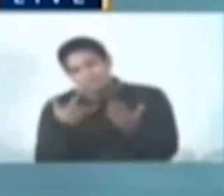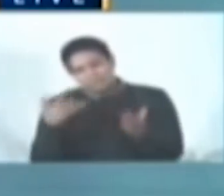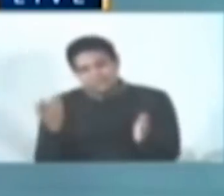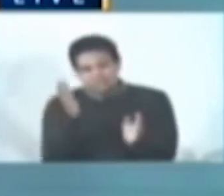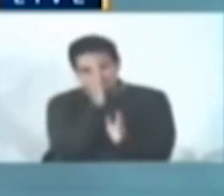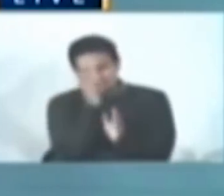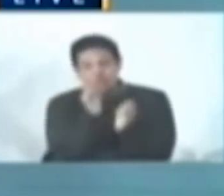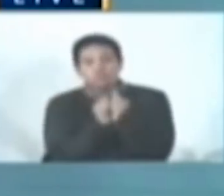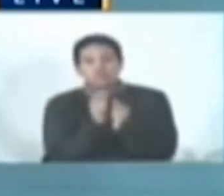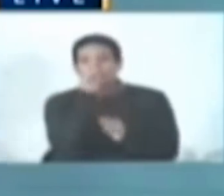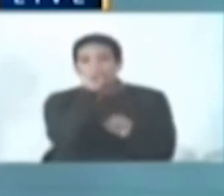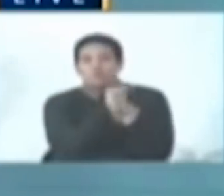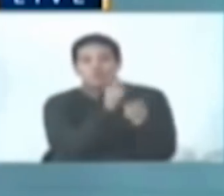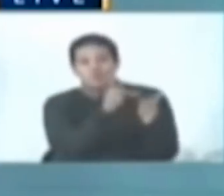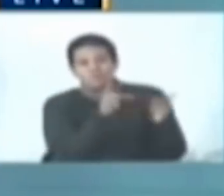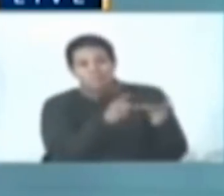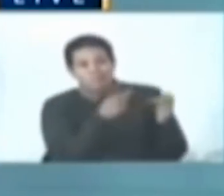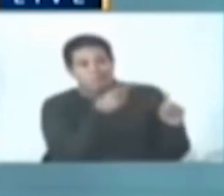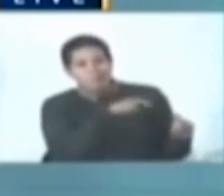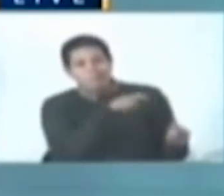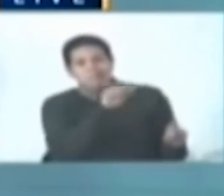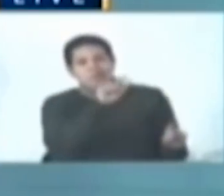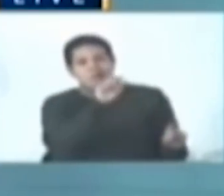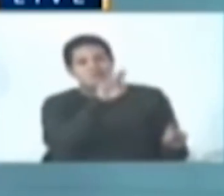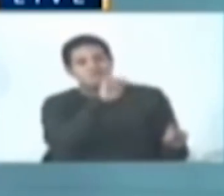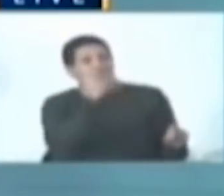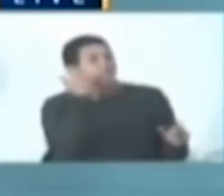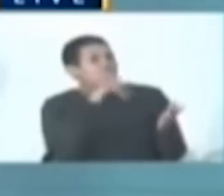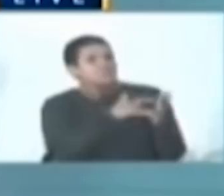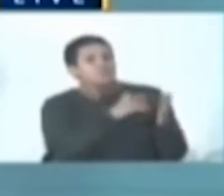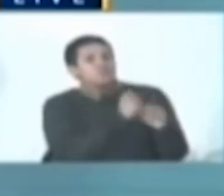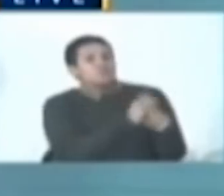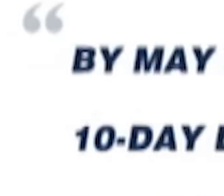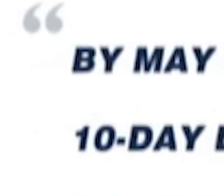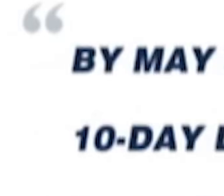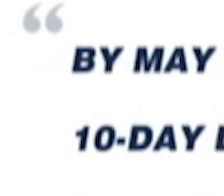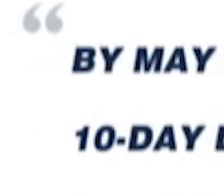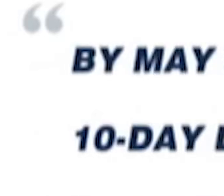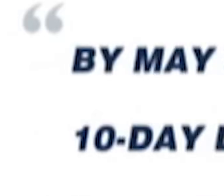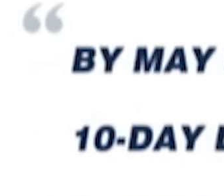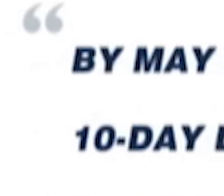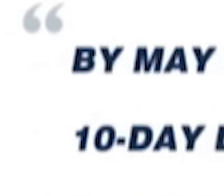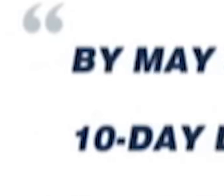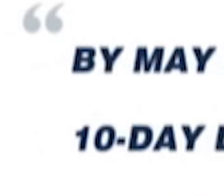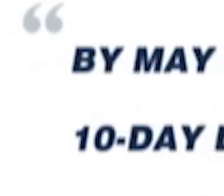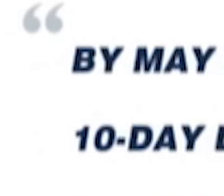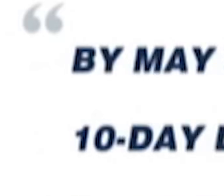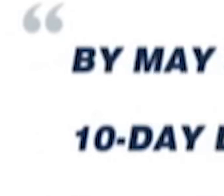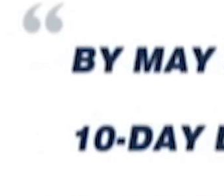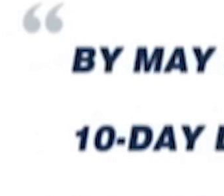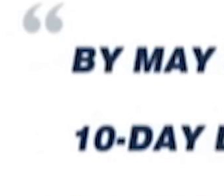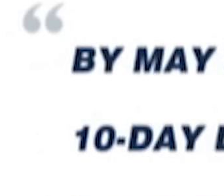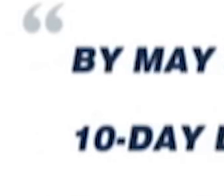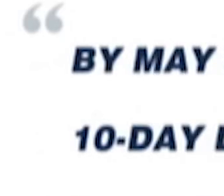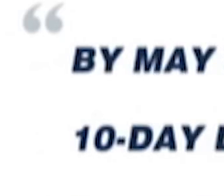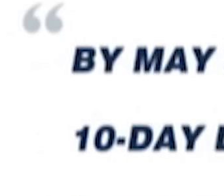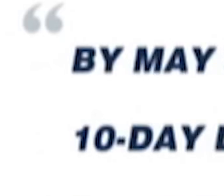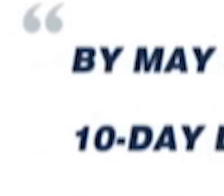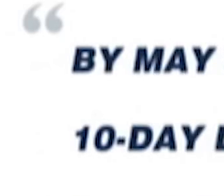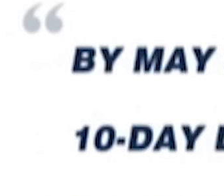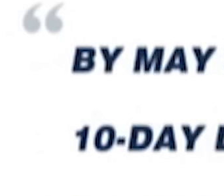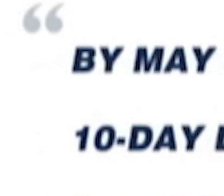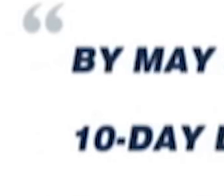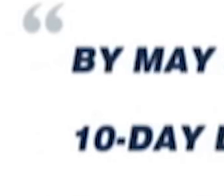one workplace case accounting for that shift. So in other words, based on the predictions and given the